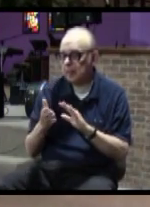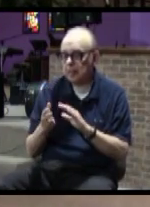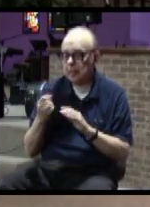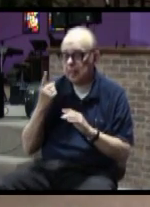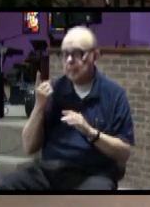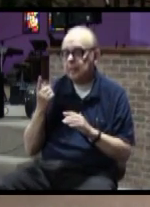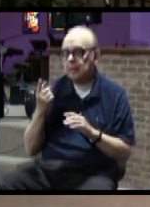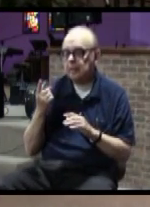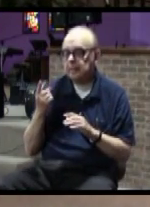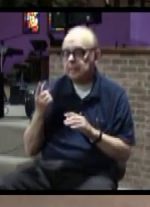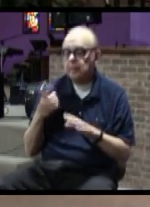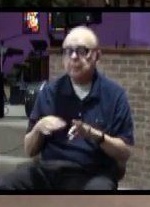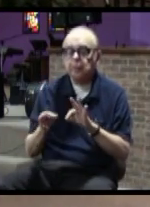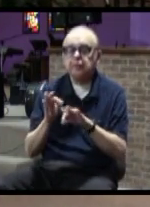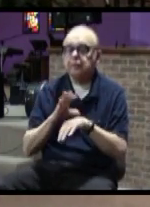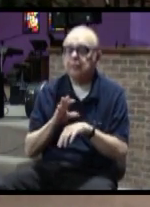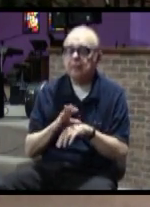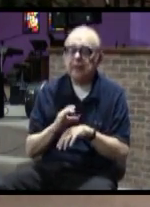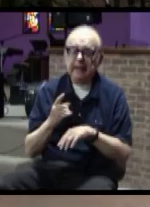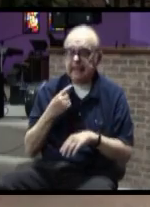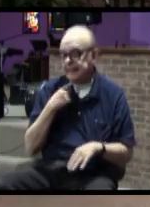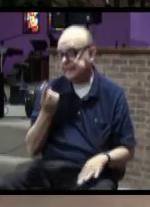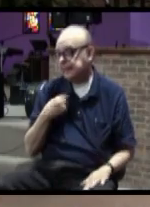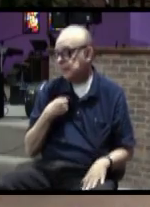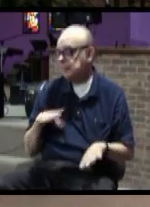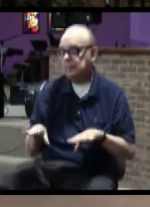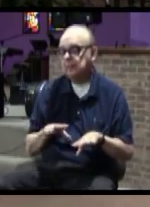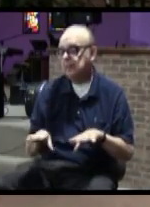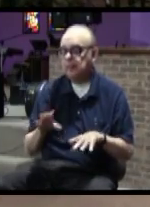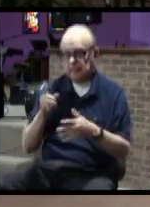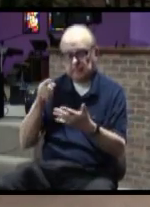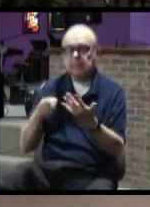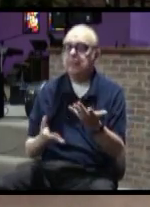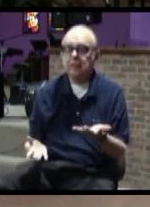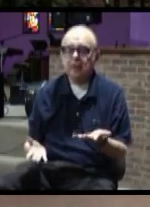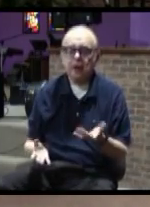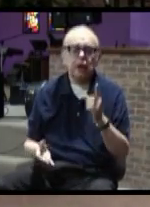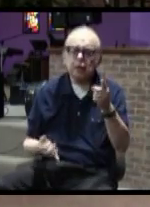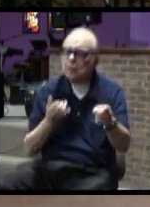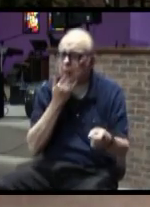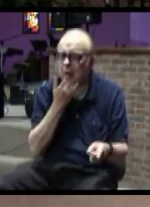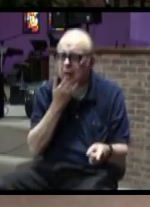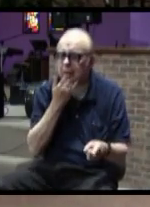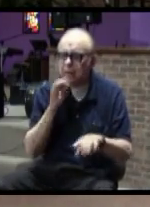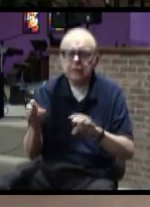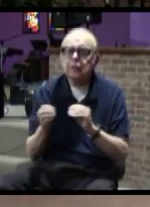And if you don't become, if you don't think that you're vital to the church, if you just think all I can do is just this or that, you're